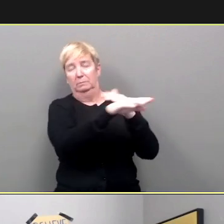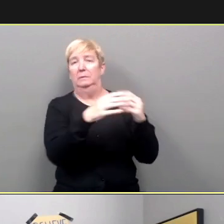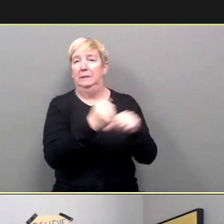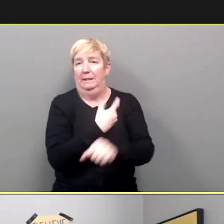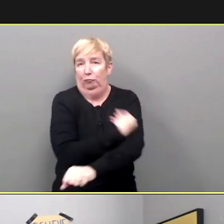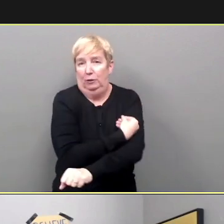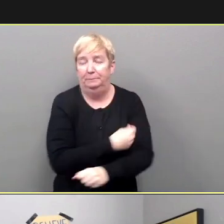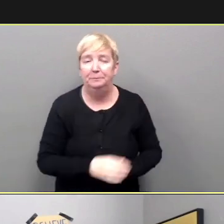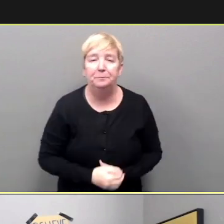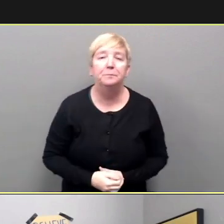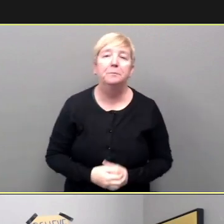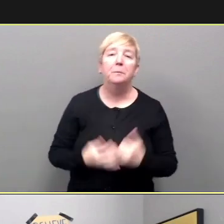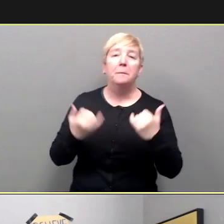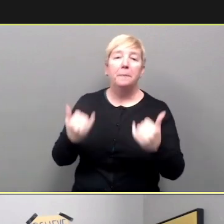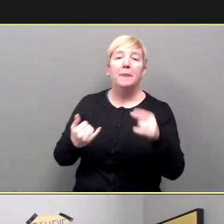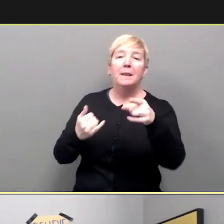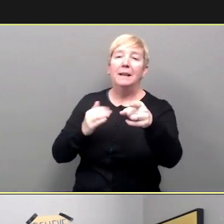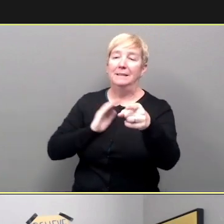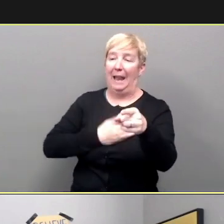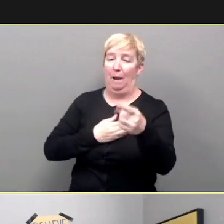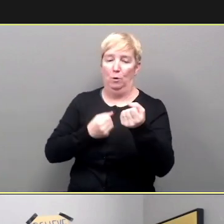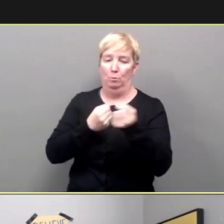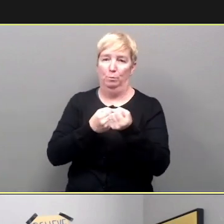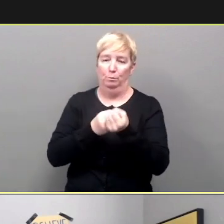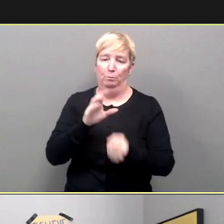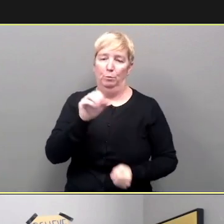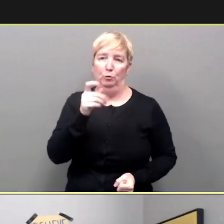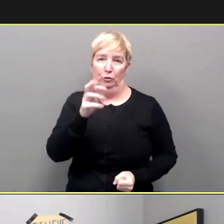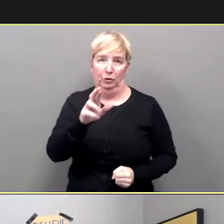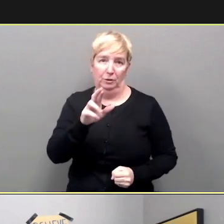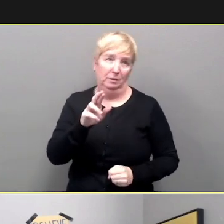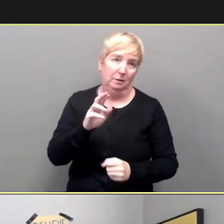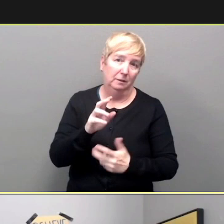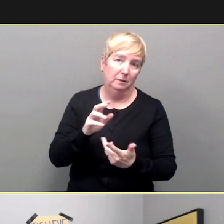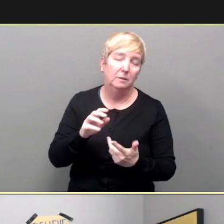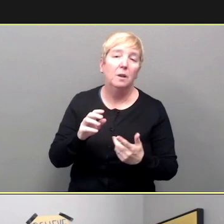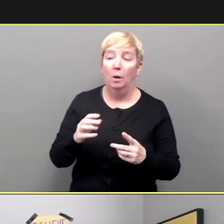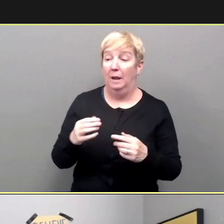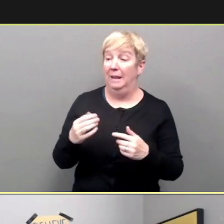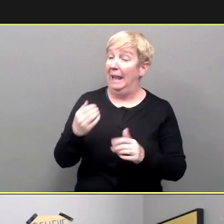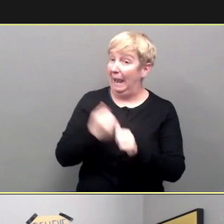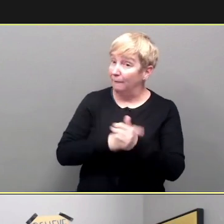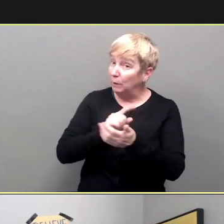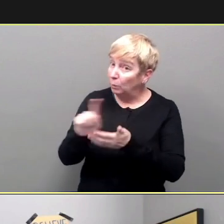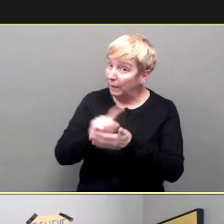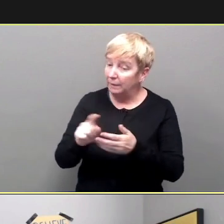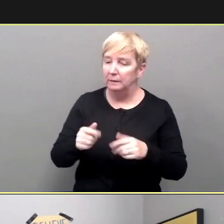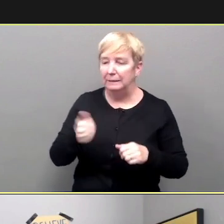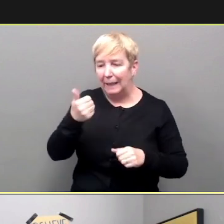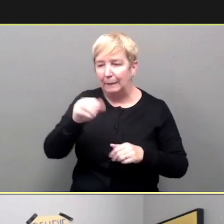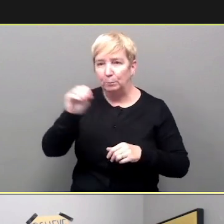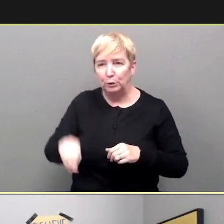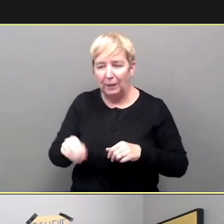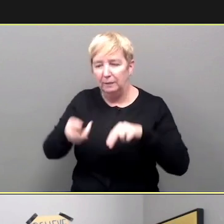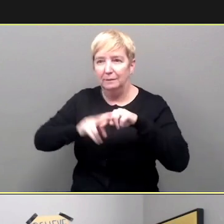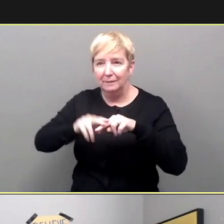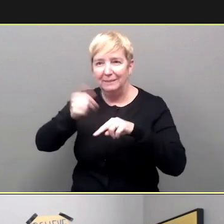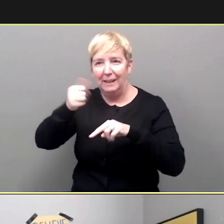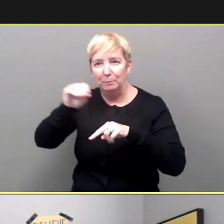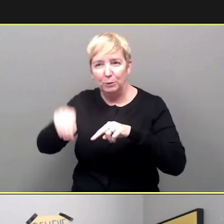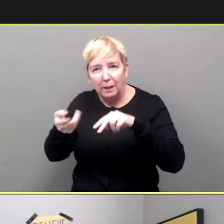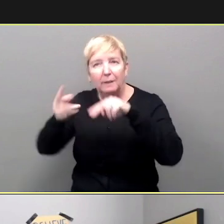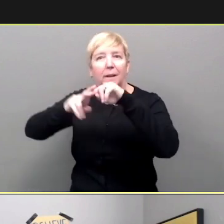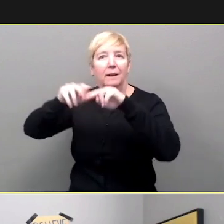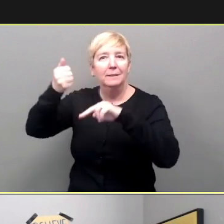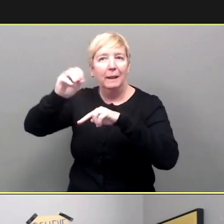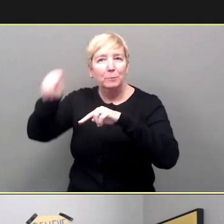Here's our booster dose progress. So once again, every week we have about a 10% more increase of people getting the booster. So thank